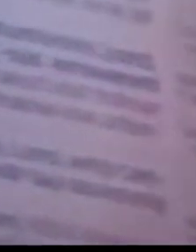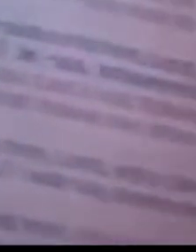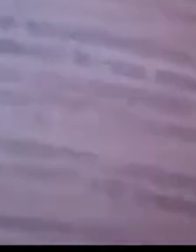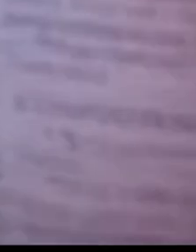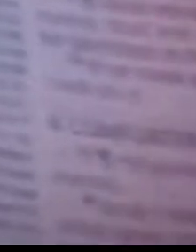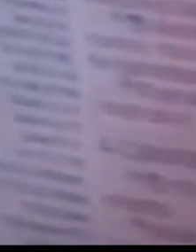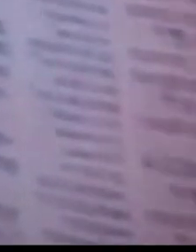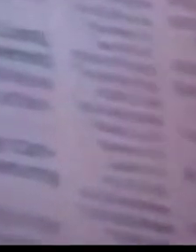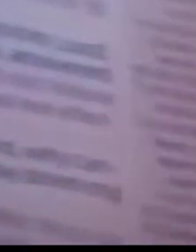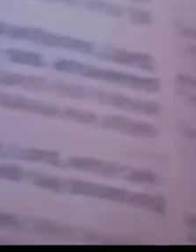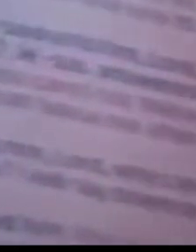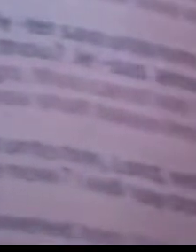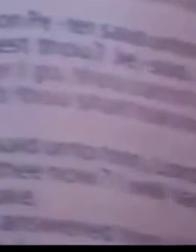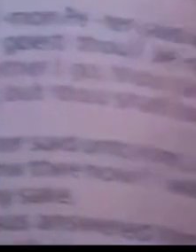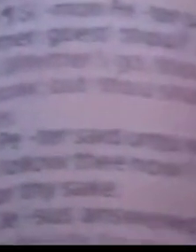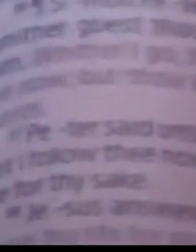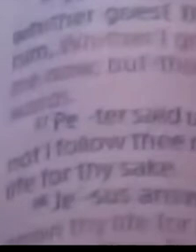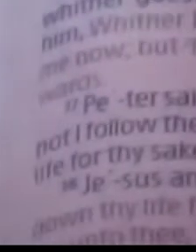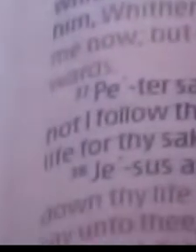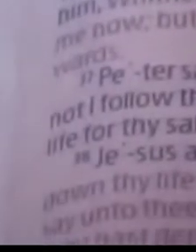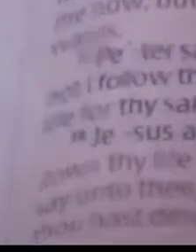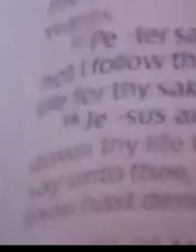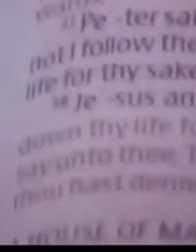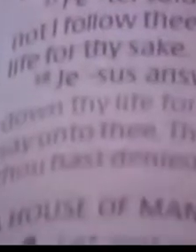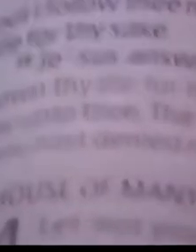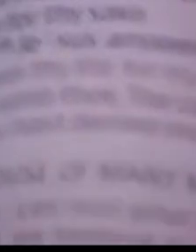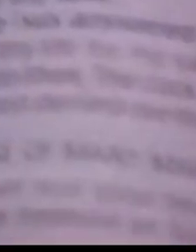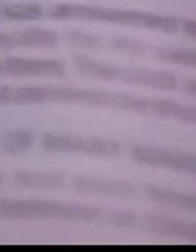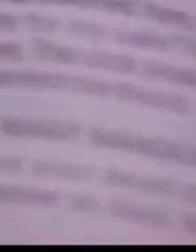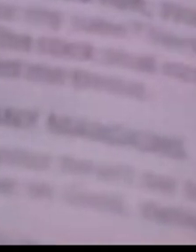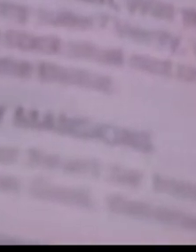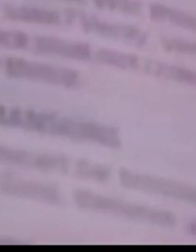Let's commit ourselves into the hands of the Lord,